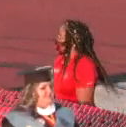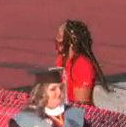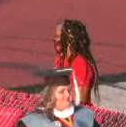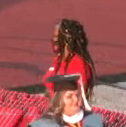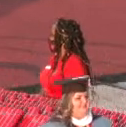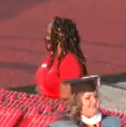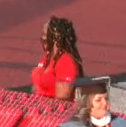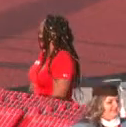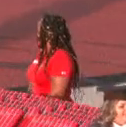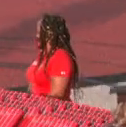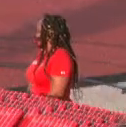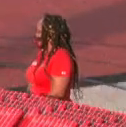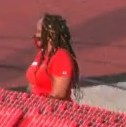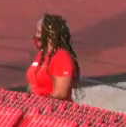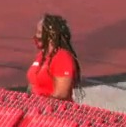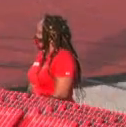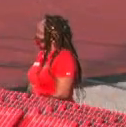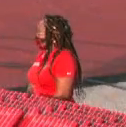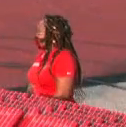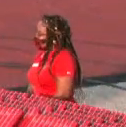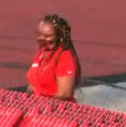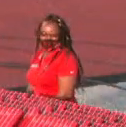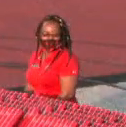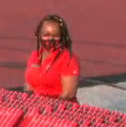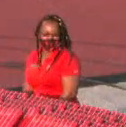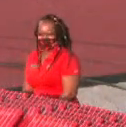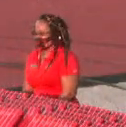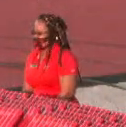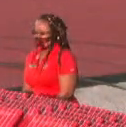Barbara Tennyson Crawford.